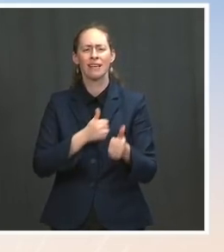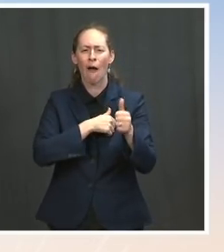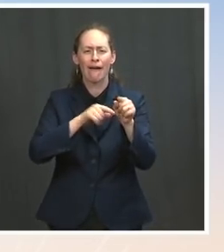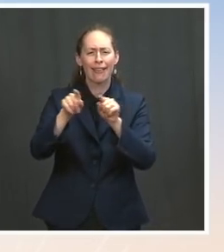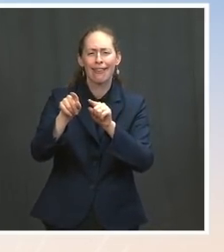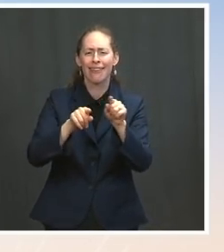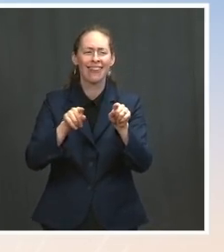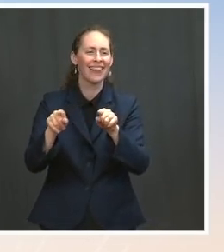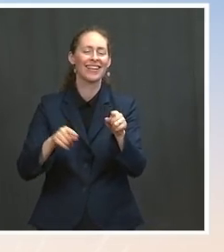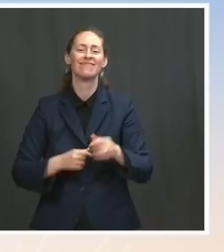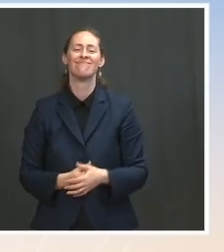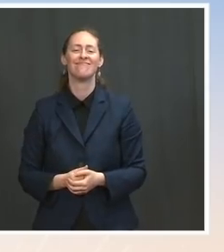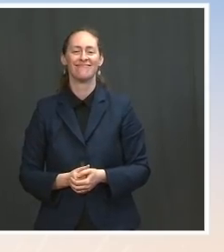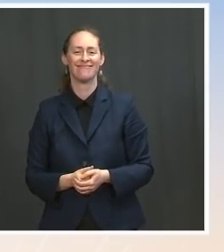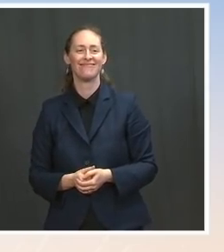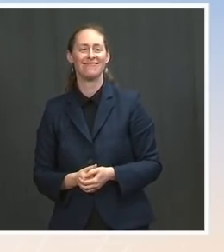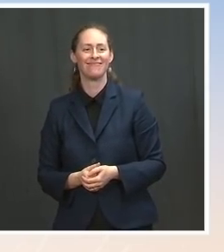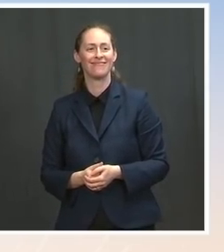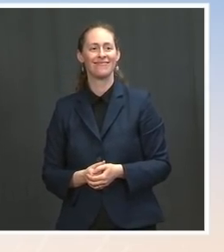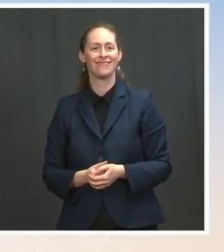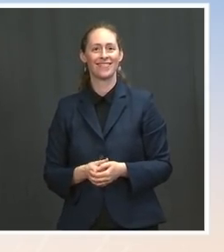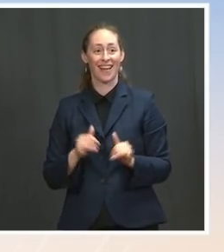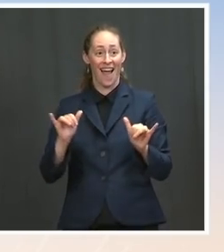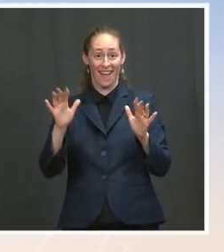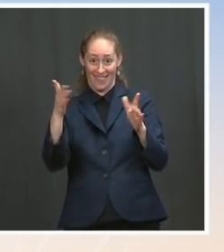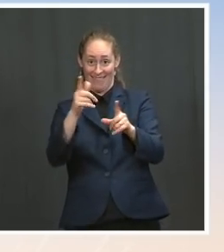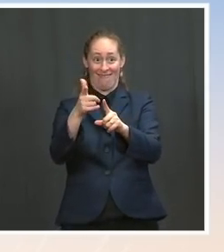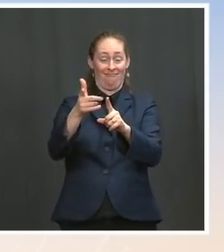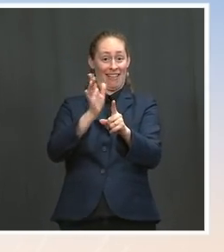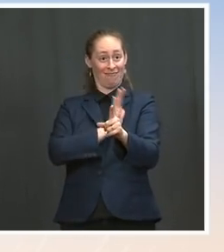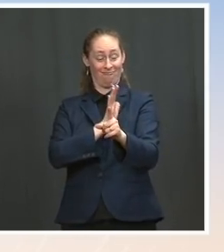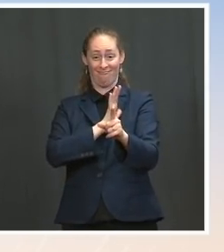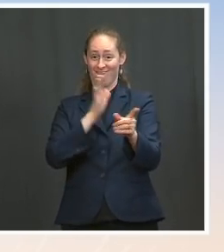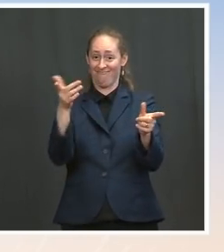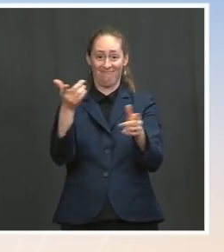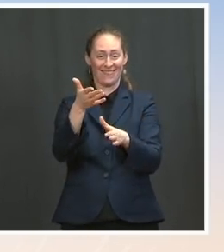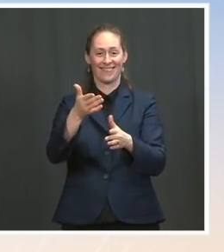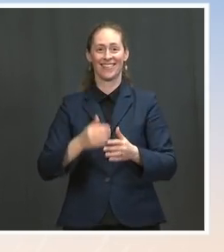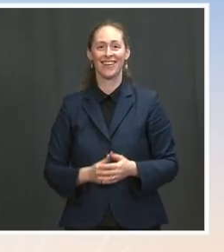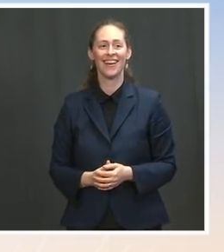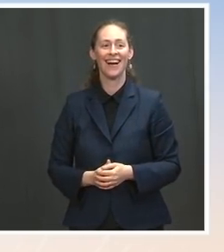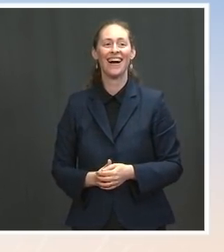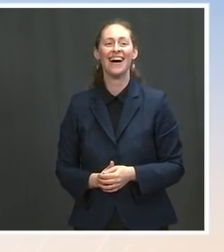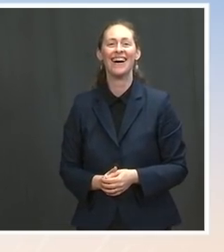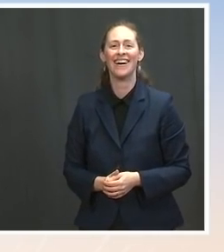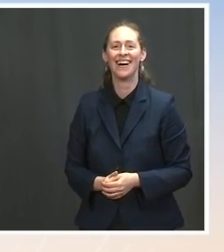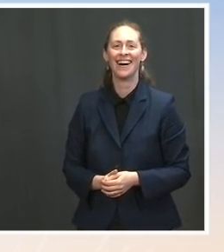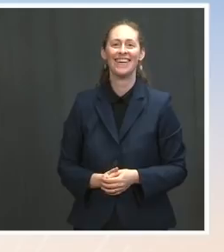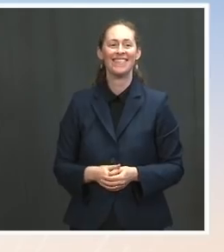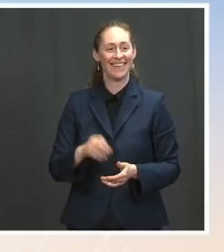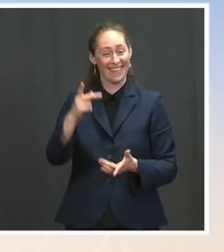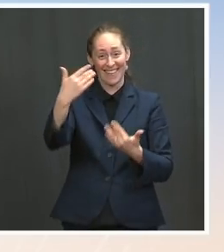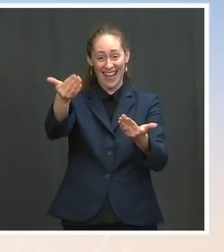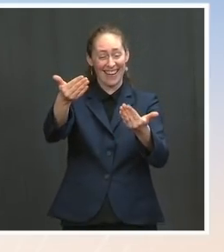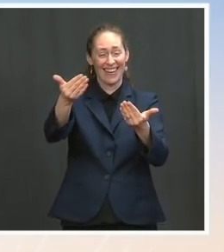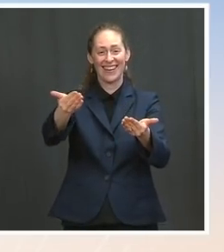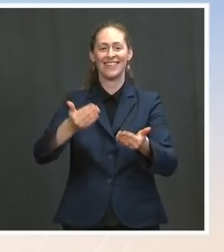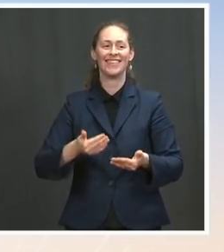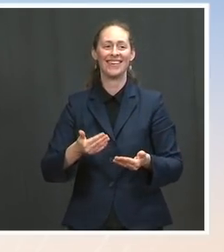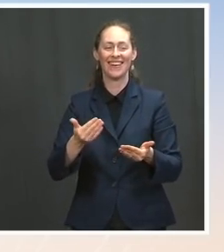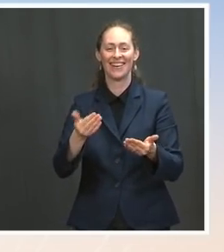go ahead. I was so chivalrous there. Go ahead. Okay. I'm just curious. Sorry. We'll come back to you. If you